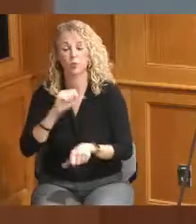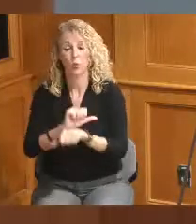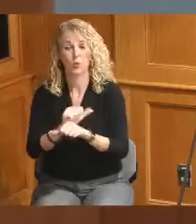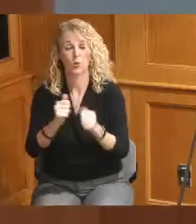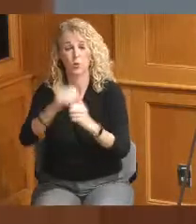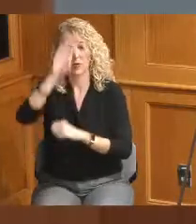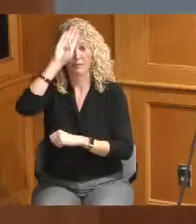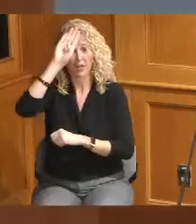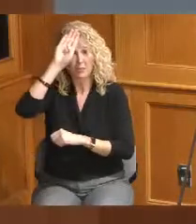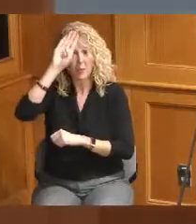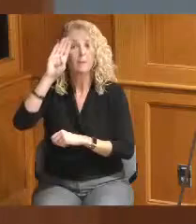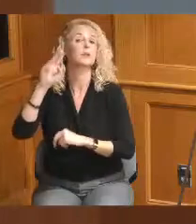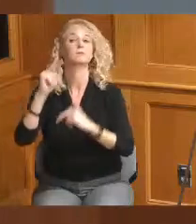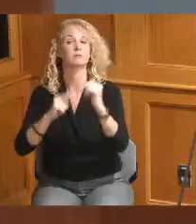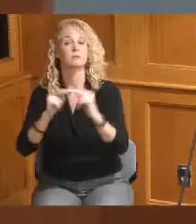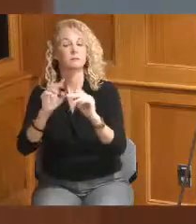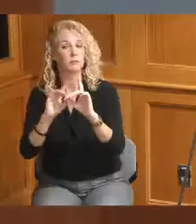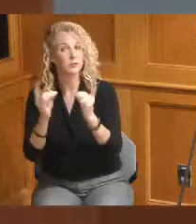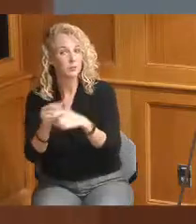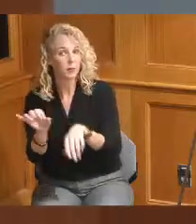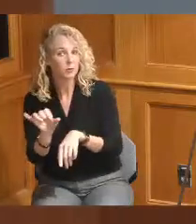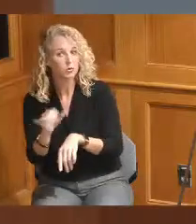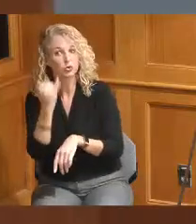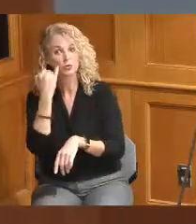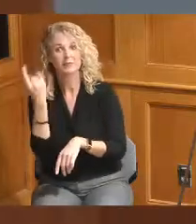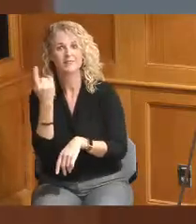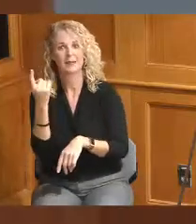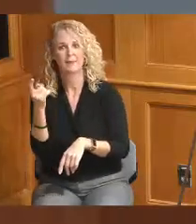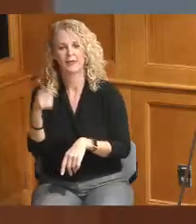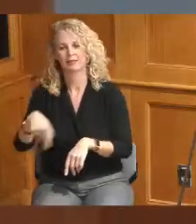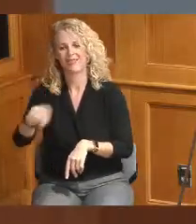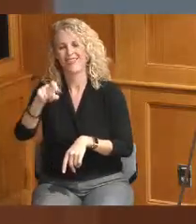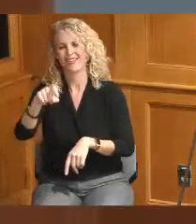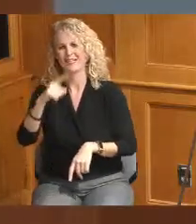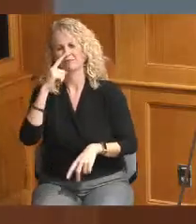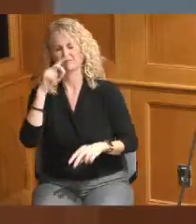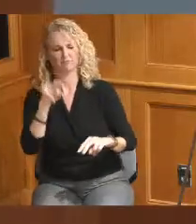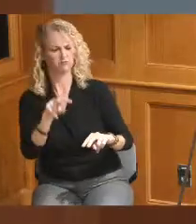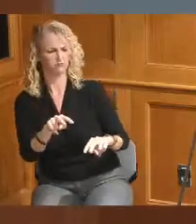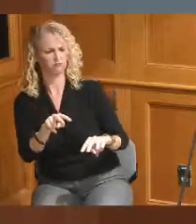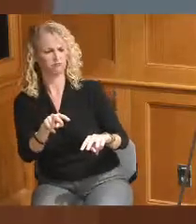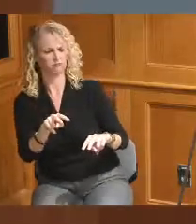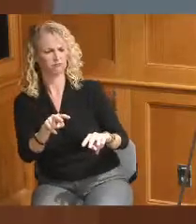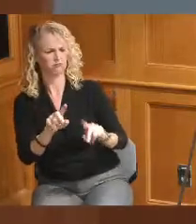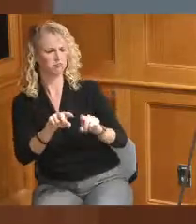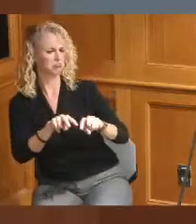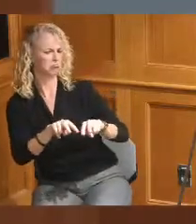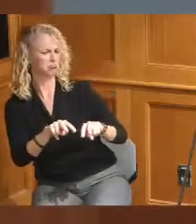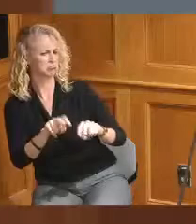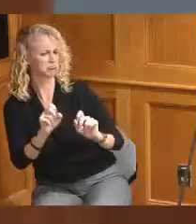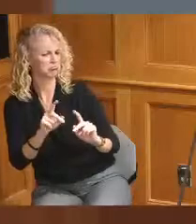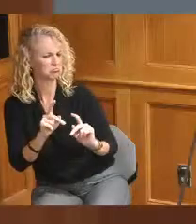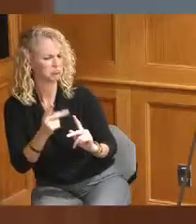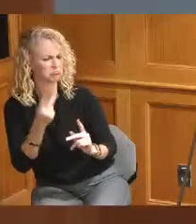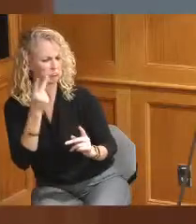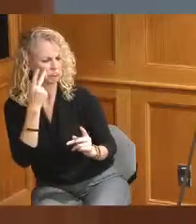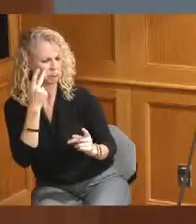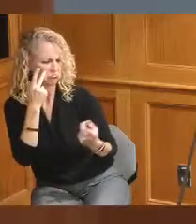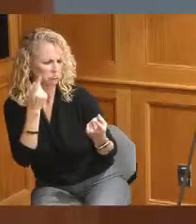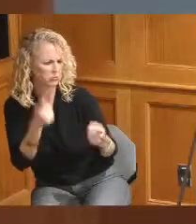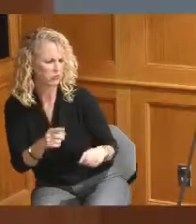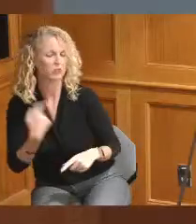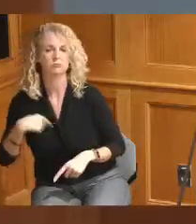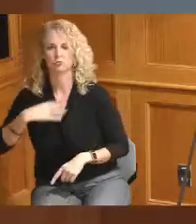and the building department too, when something needs to look at that needs us to look at it without a permit being in place. We do